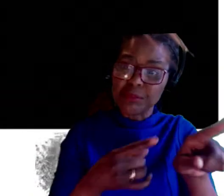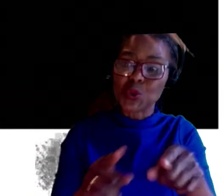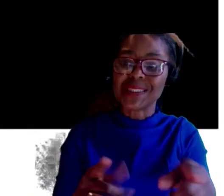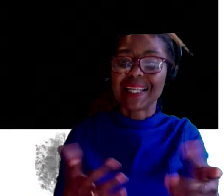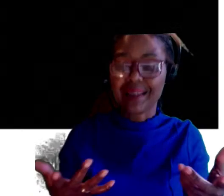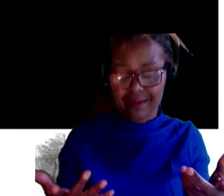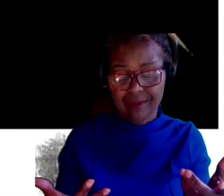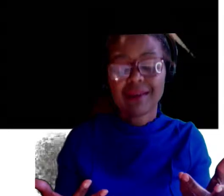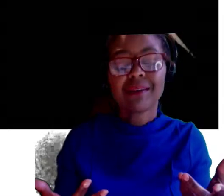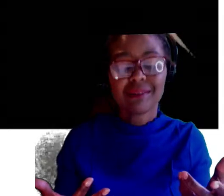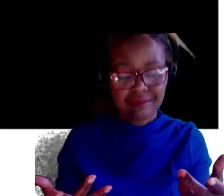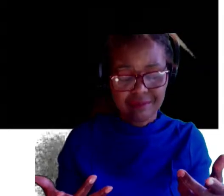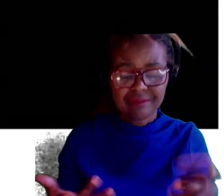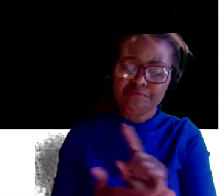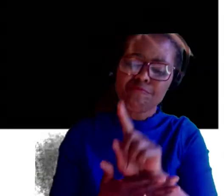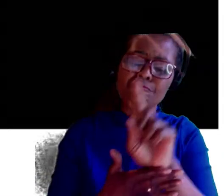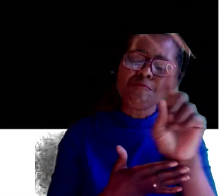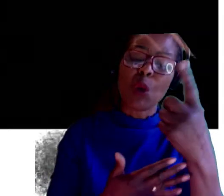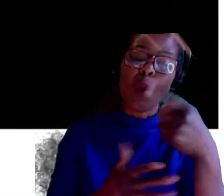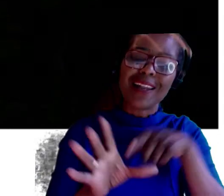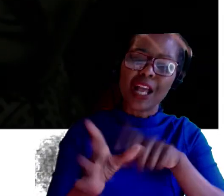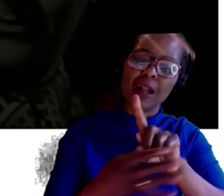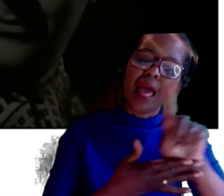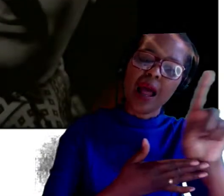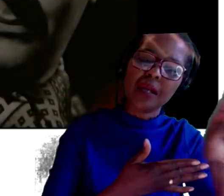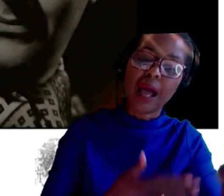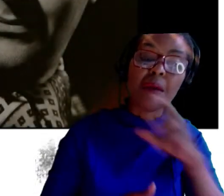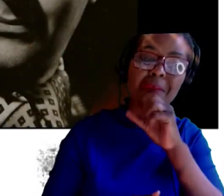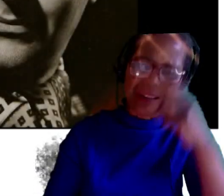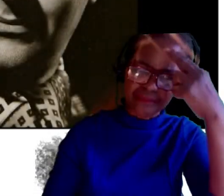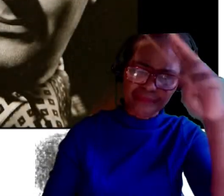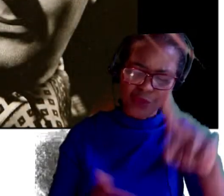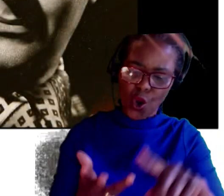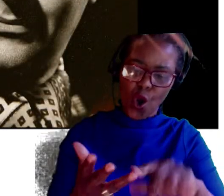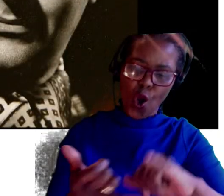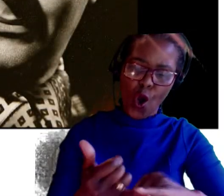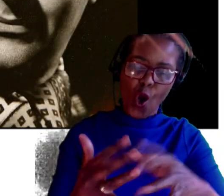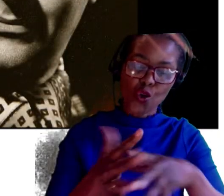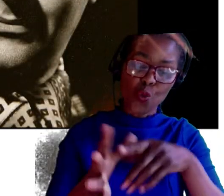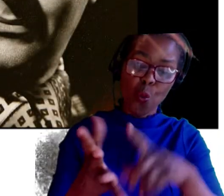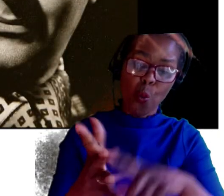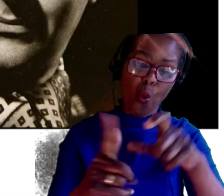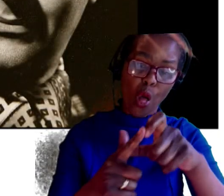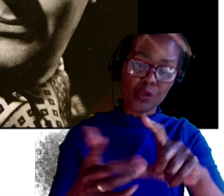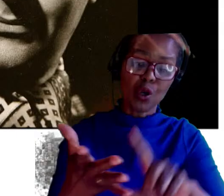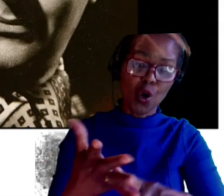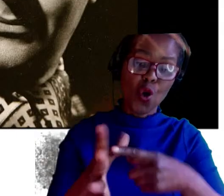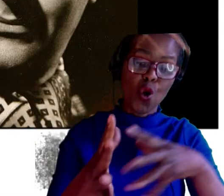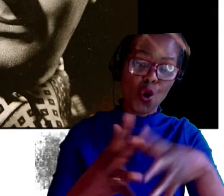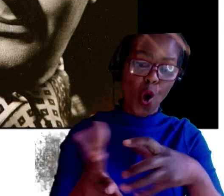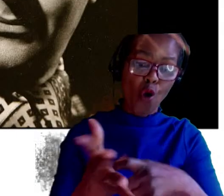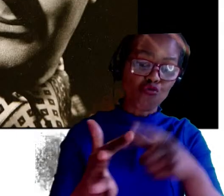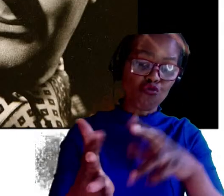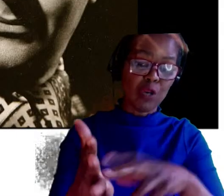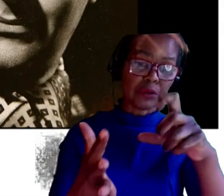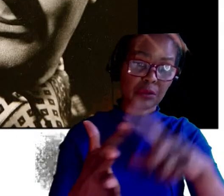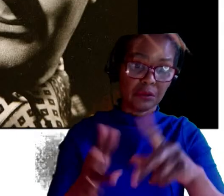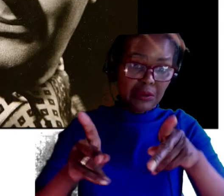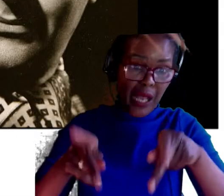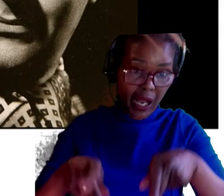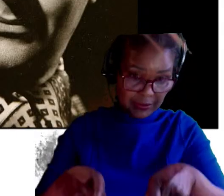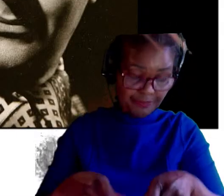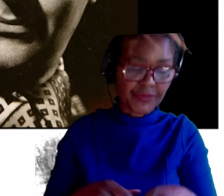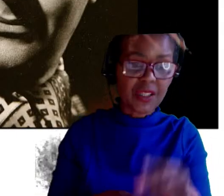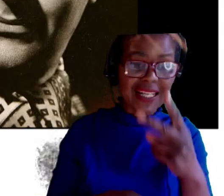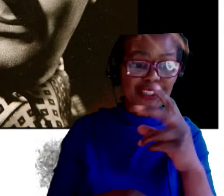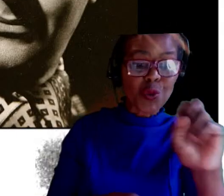1 year later, a man called Oswald Lawrence dies. Then we're jumping to 2012, and a